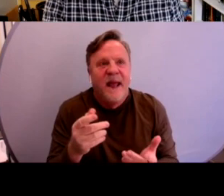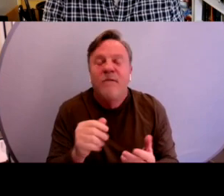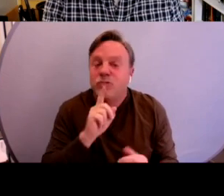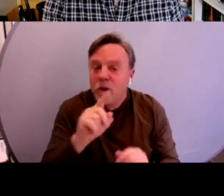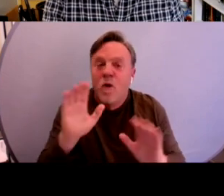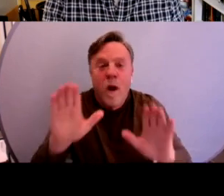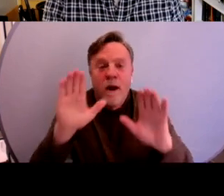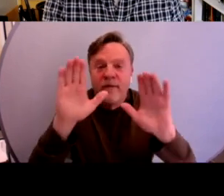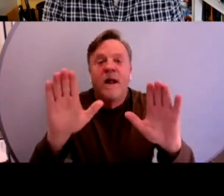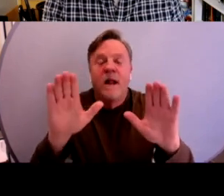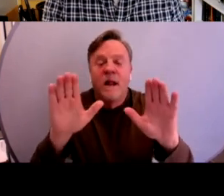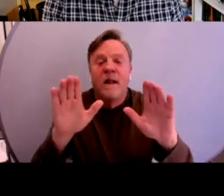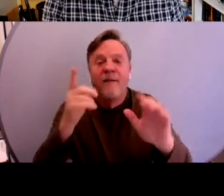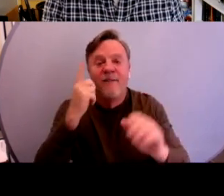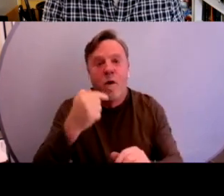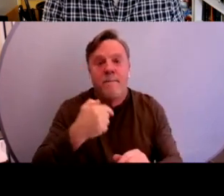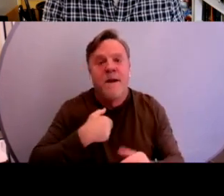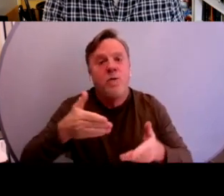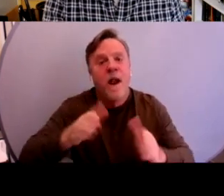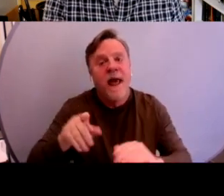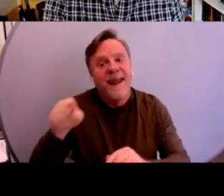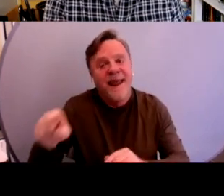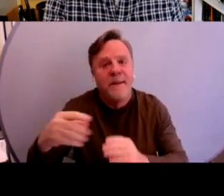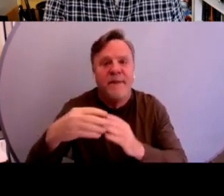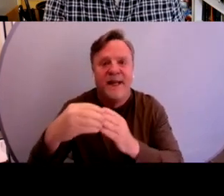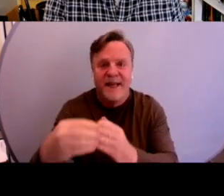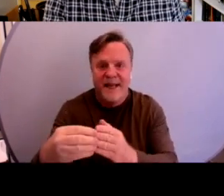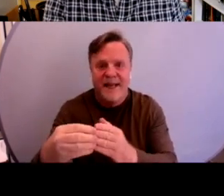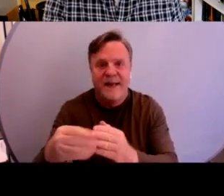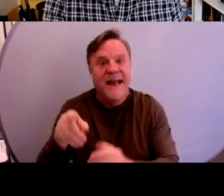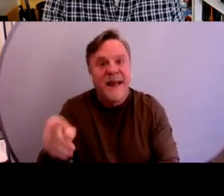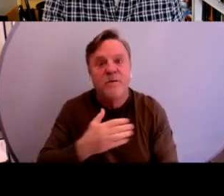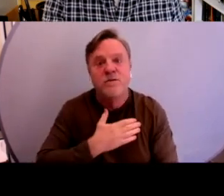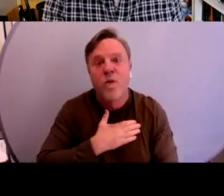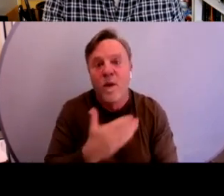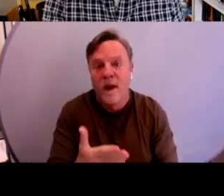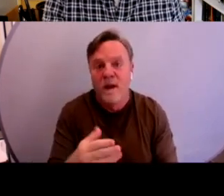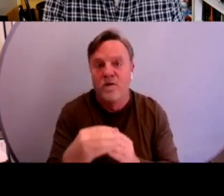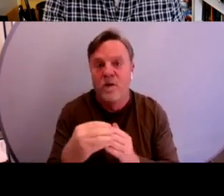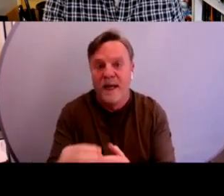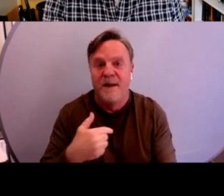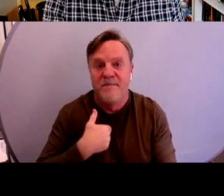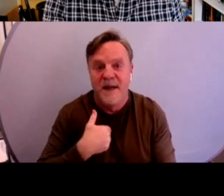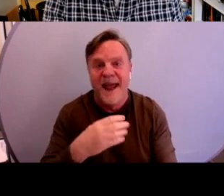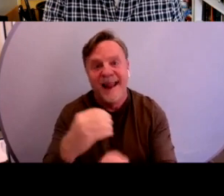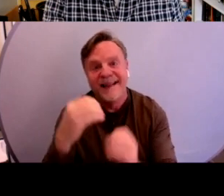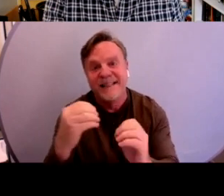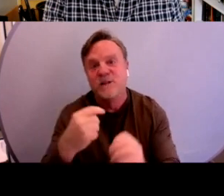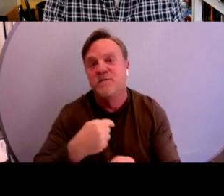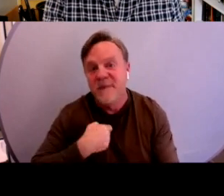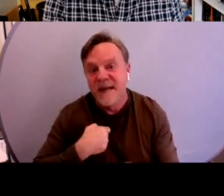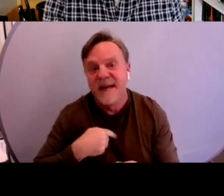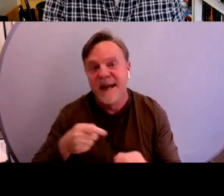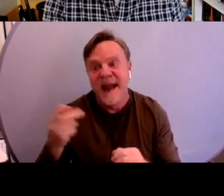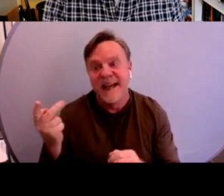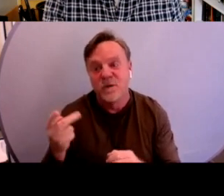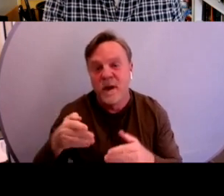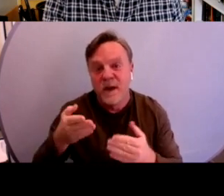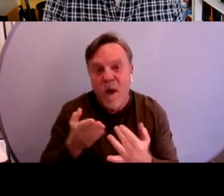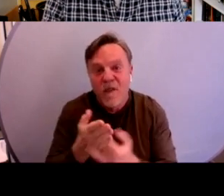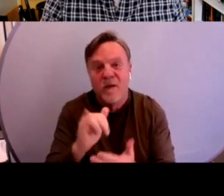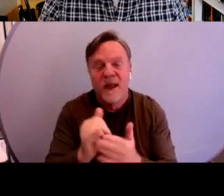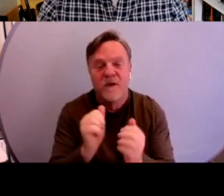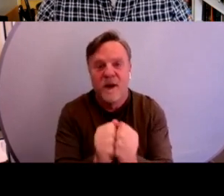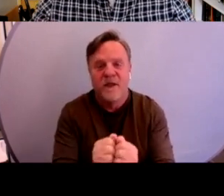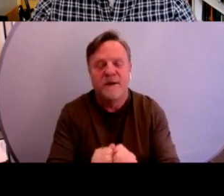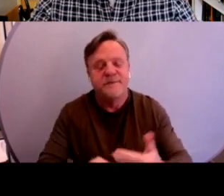wonderful to be able to let him lead, and that he was willing to lead me and teach me as we went through that together. And then third, it